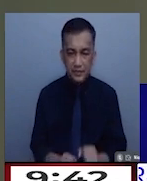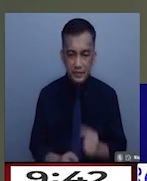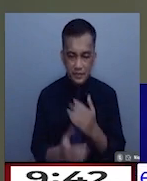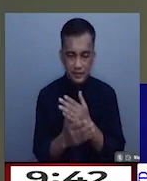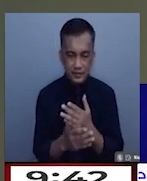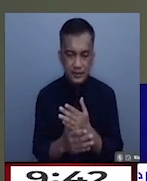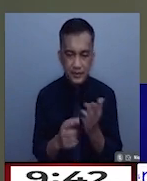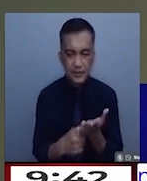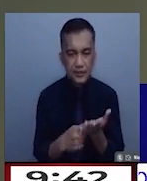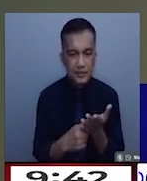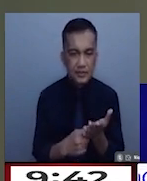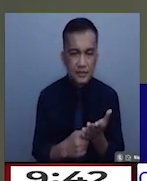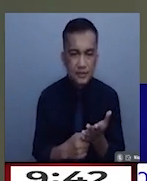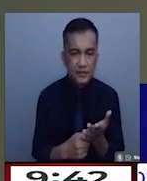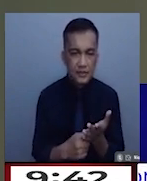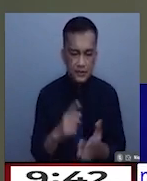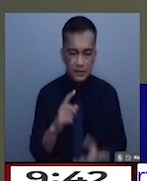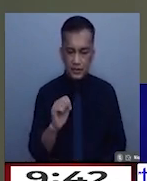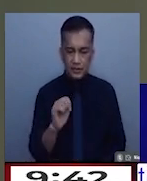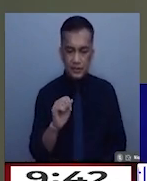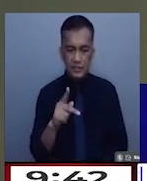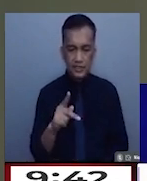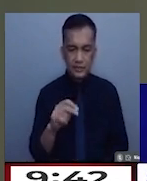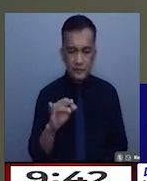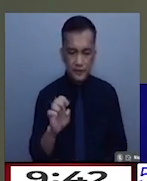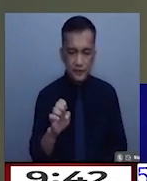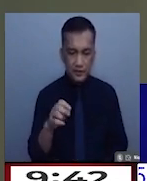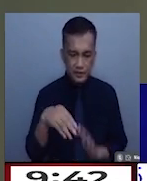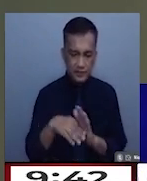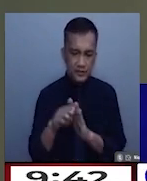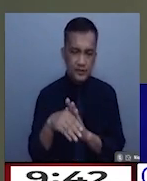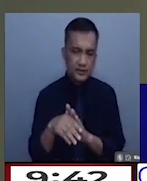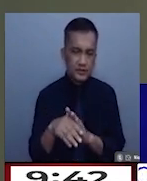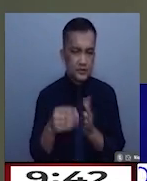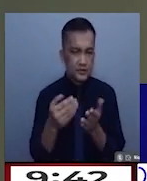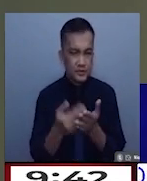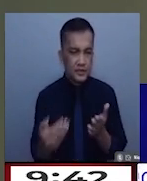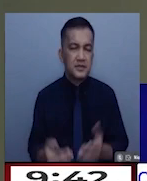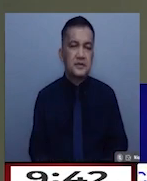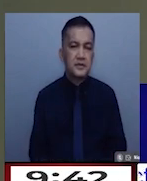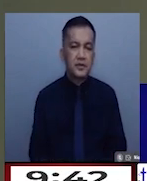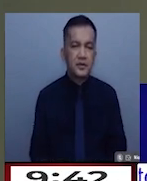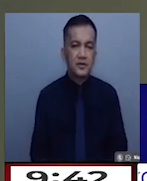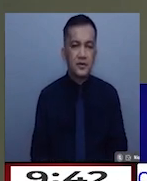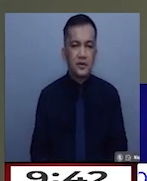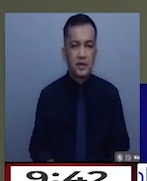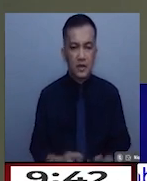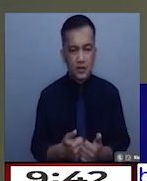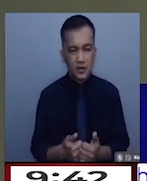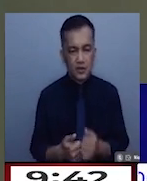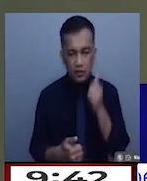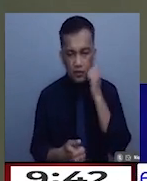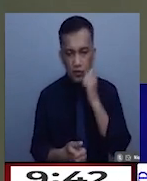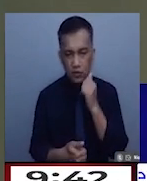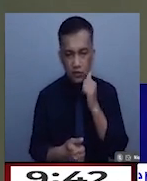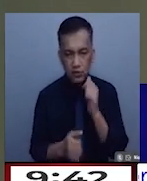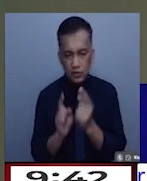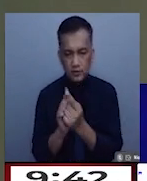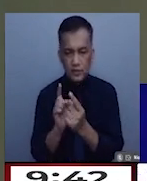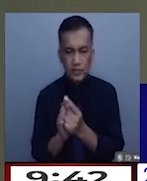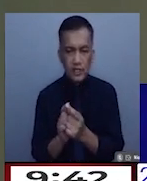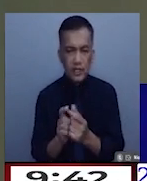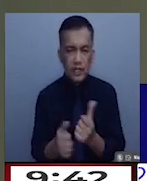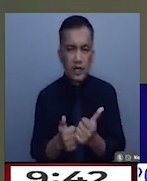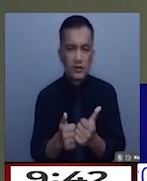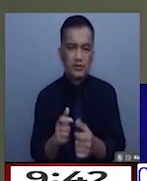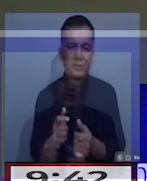discussions in the task force on inflation and these matters? How often does it meet and when did it last